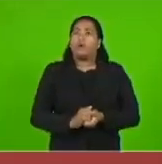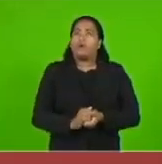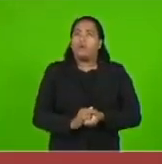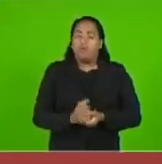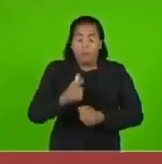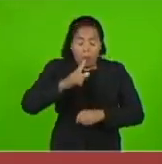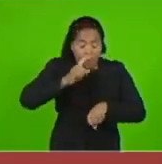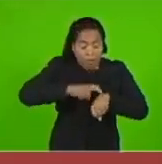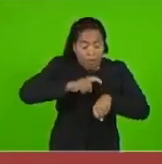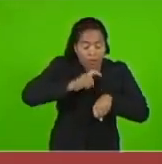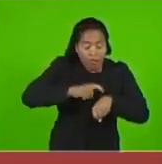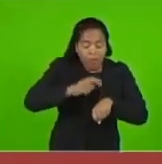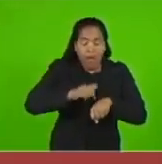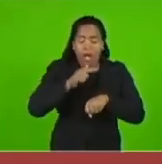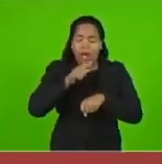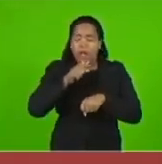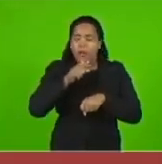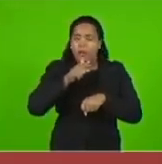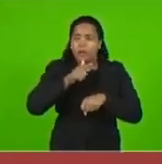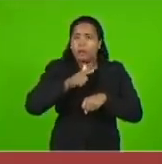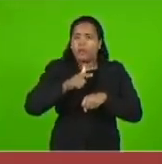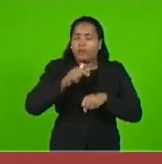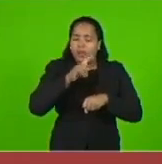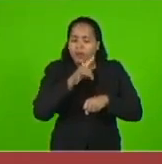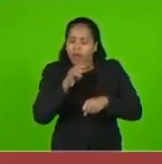that are born with their waters.